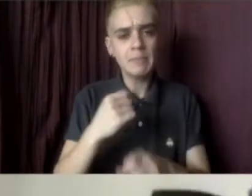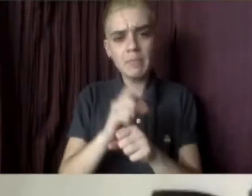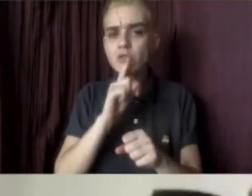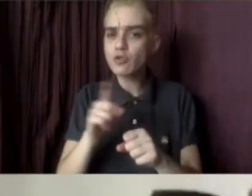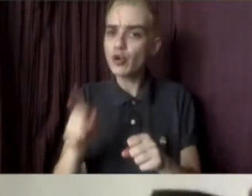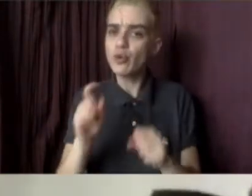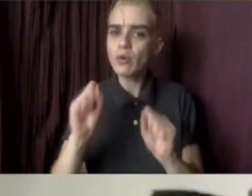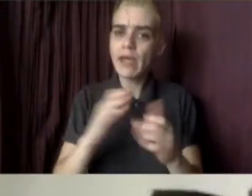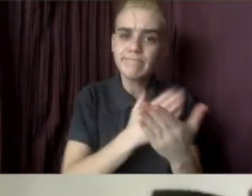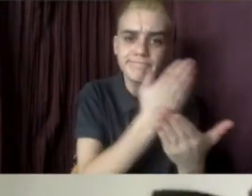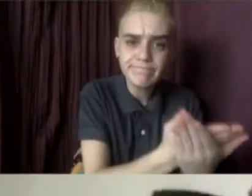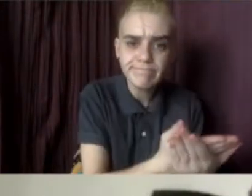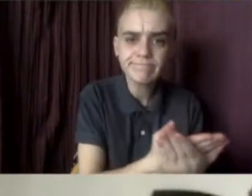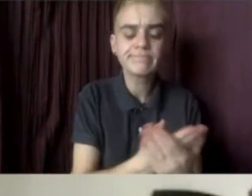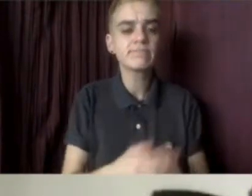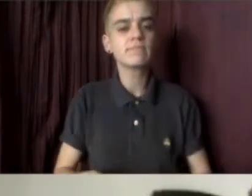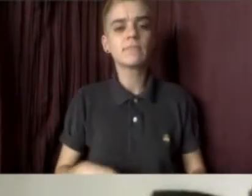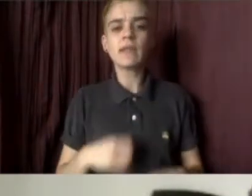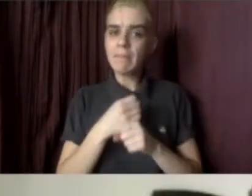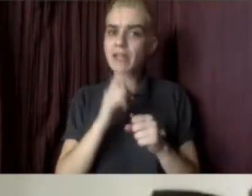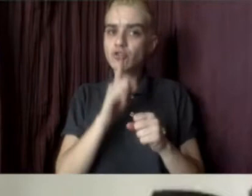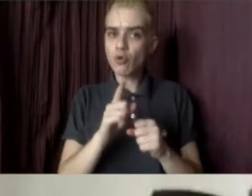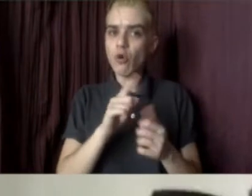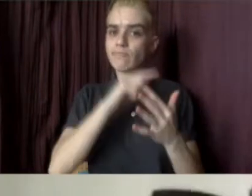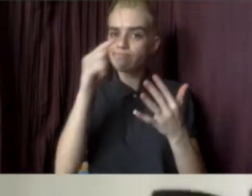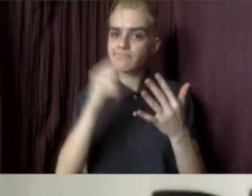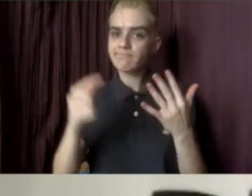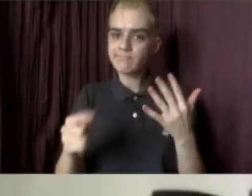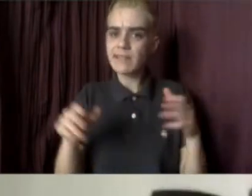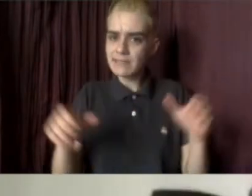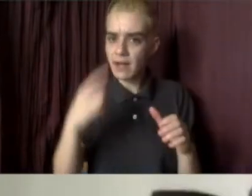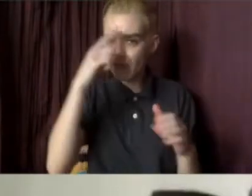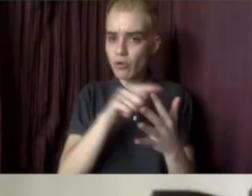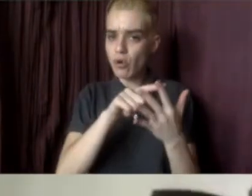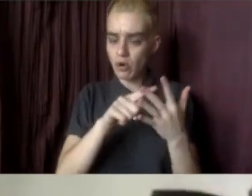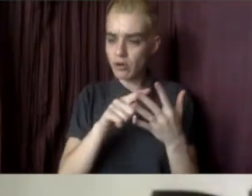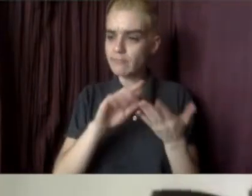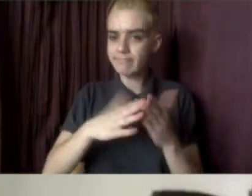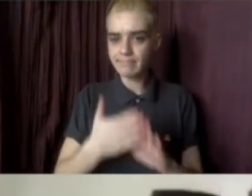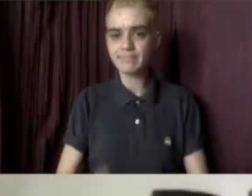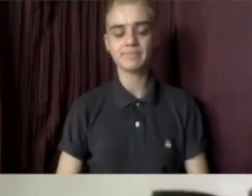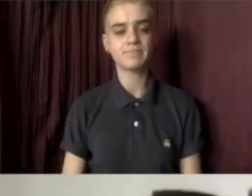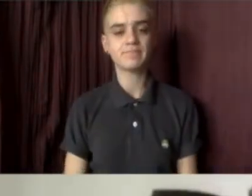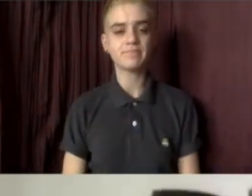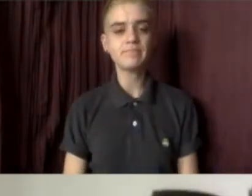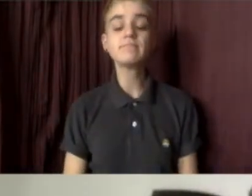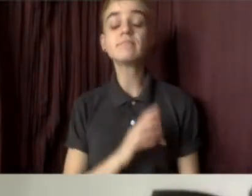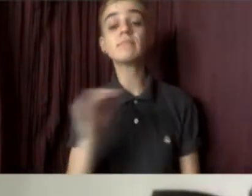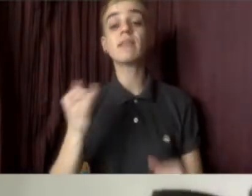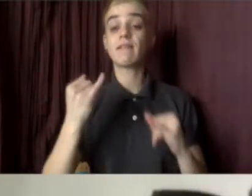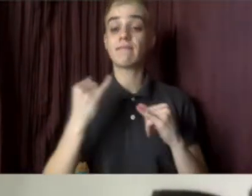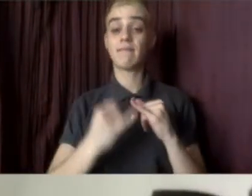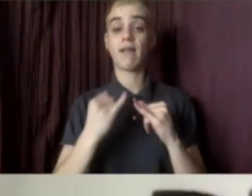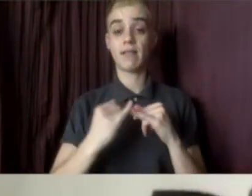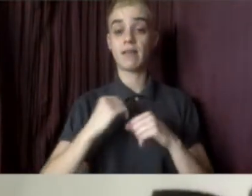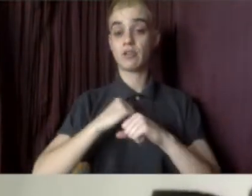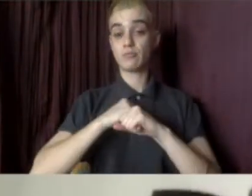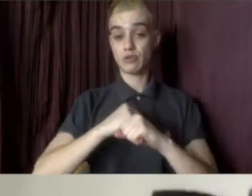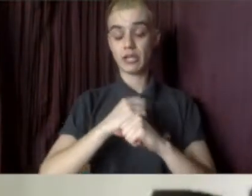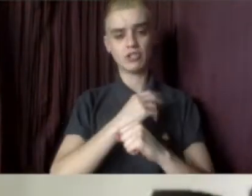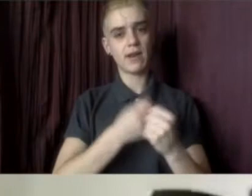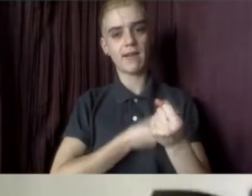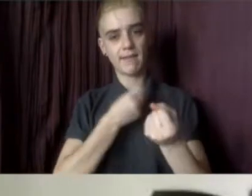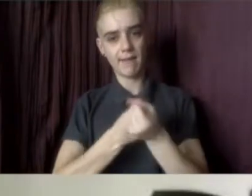disabilities. NDRN, the National Disability Rights Network, I used to work there. You can go to their website. I'll put this in the chat